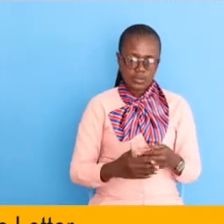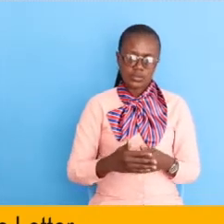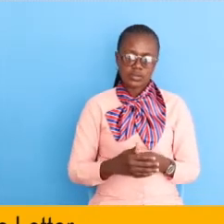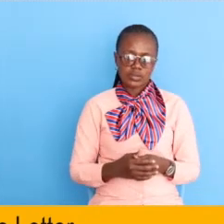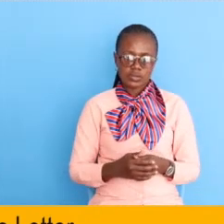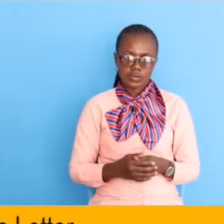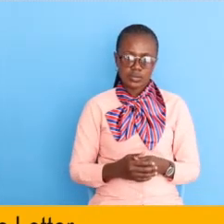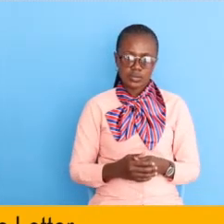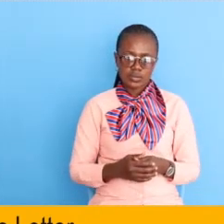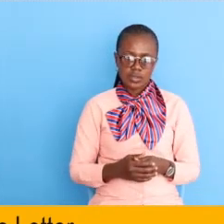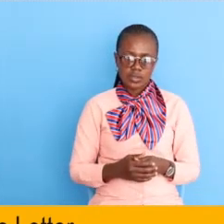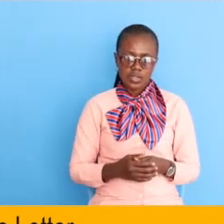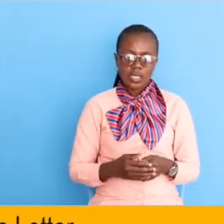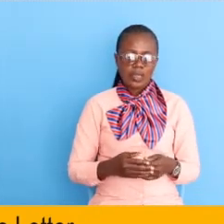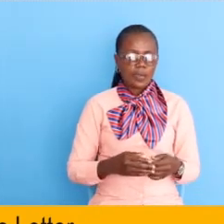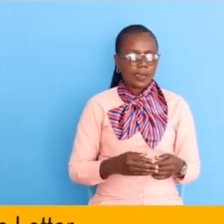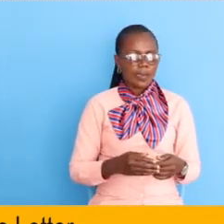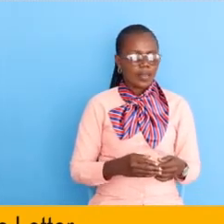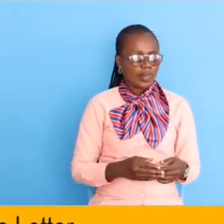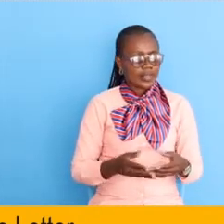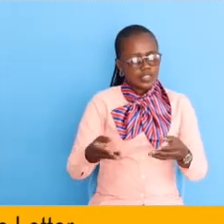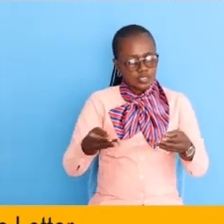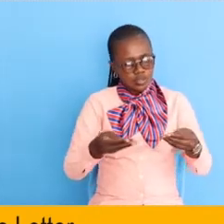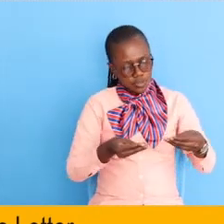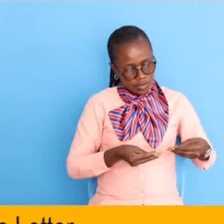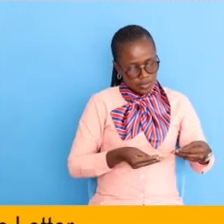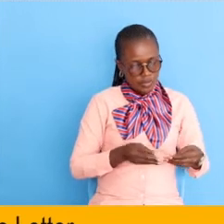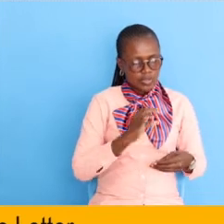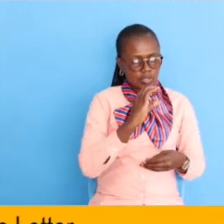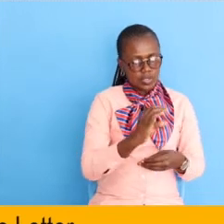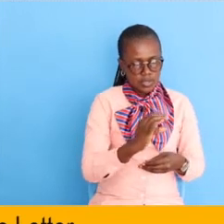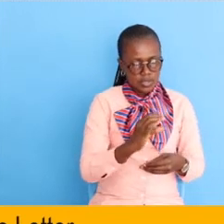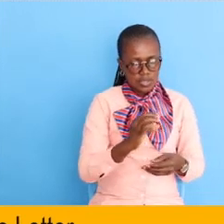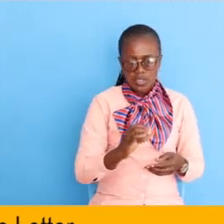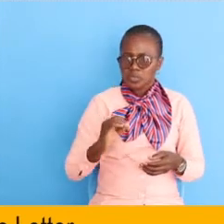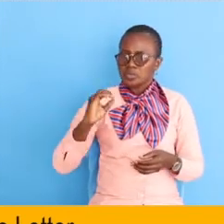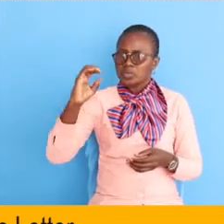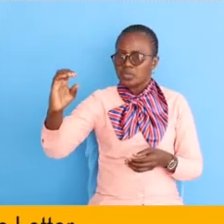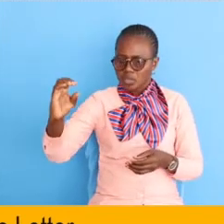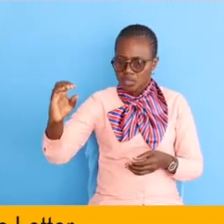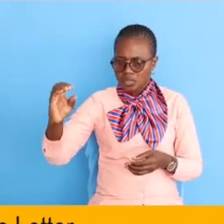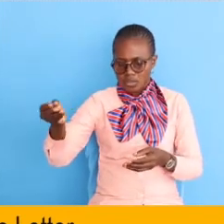a date, like receiver's address, like sender's address,